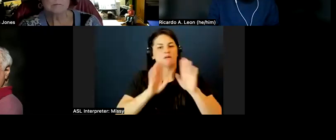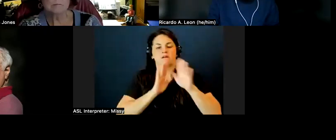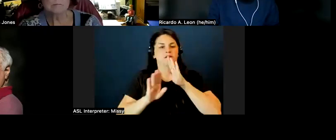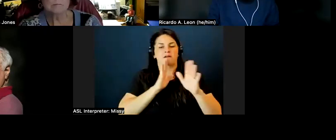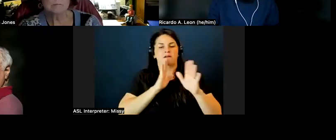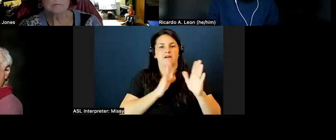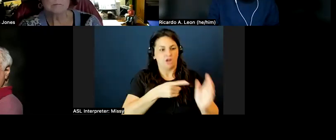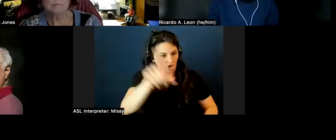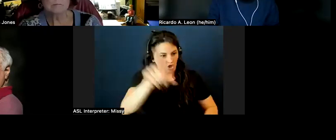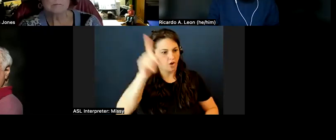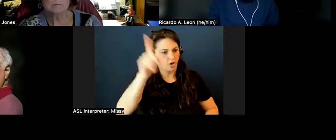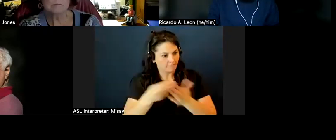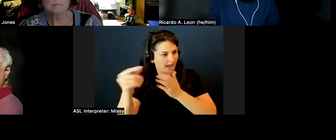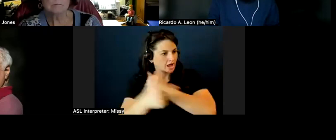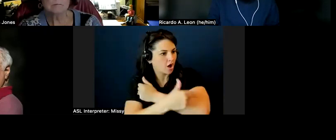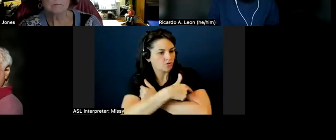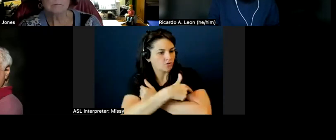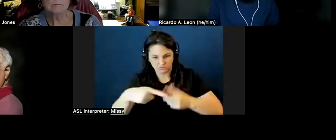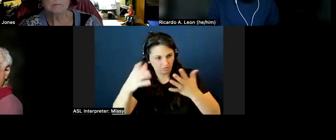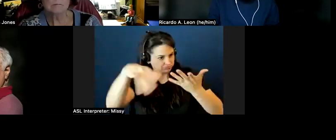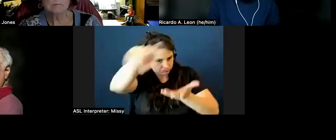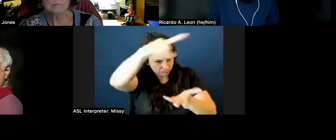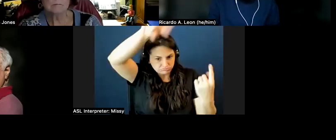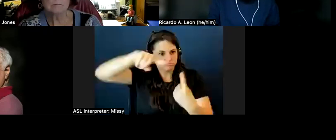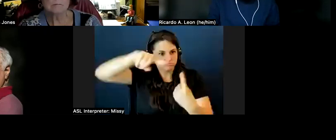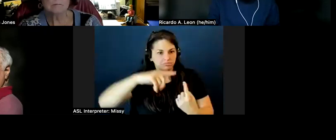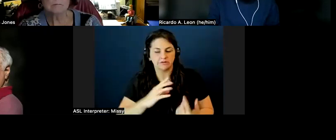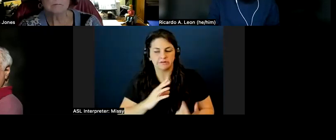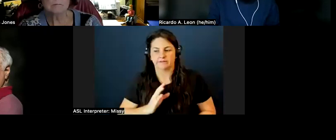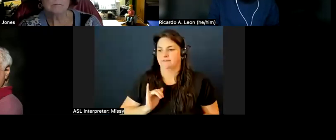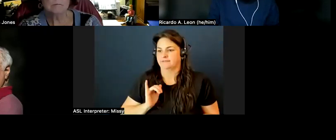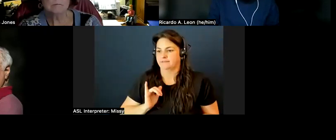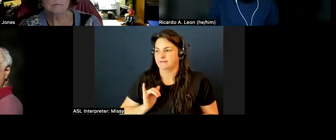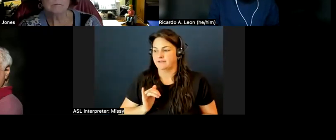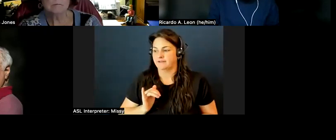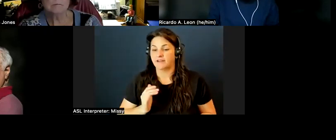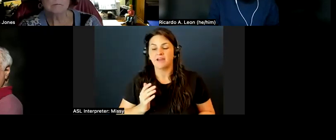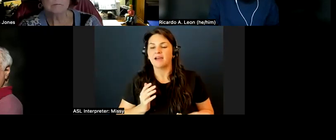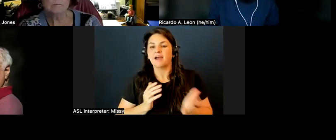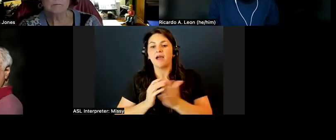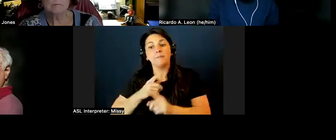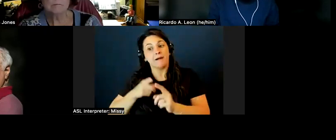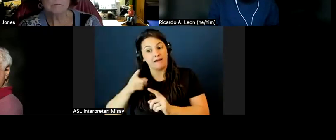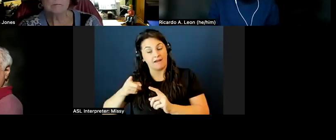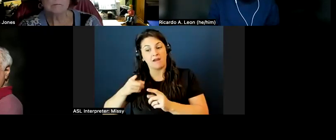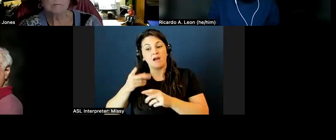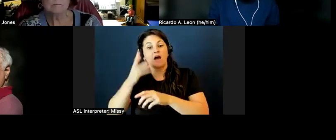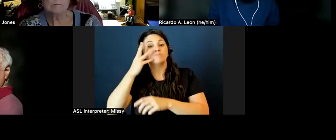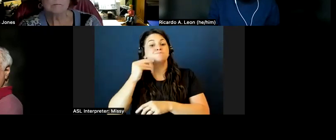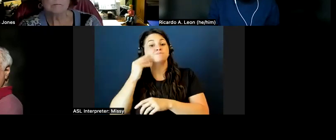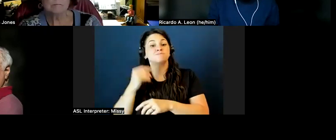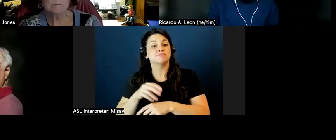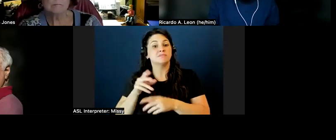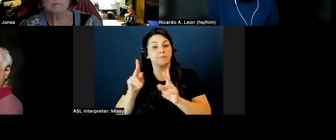going to encounter problems that a proficient wheelchair user who knows how to maneuver their chair and is in control of their chair may